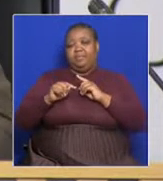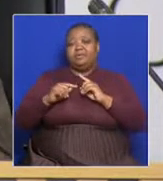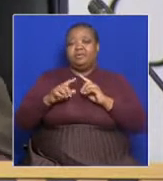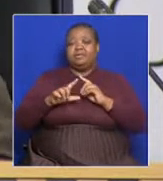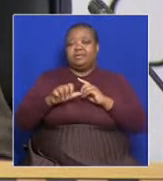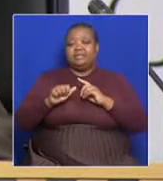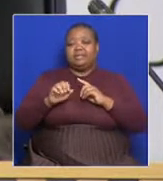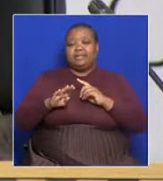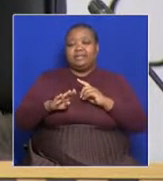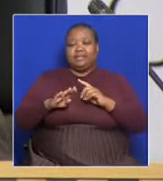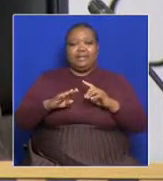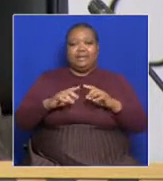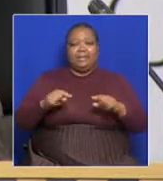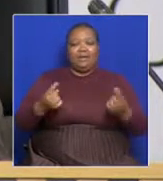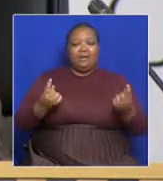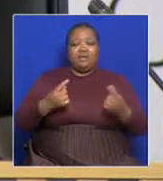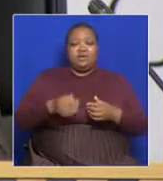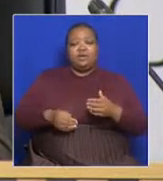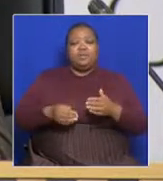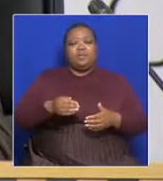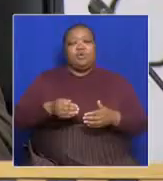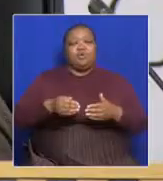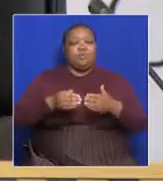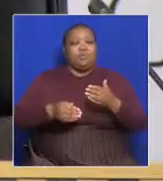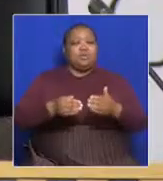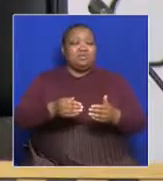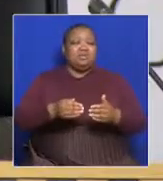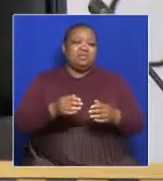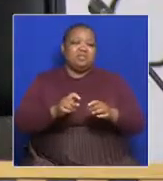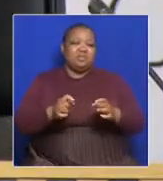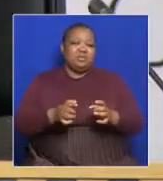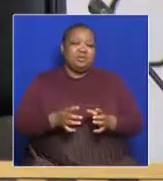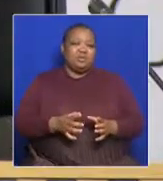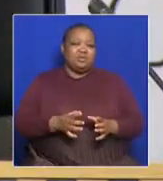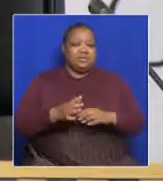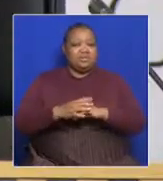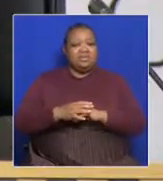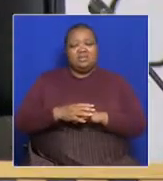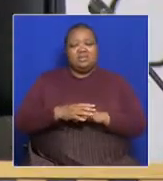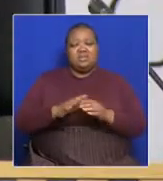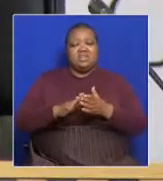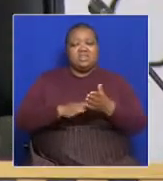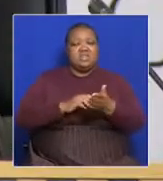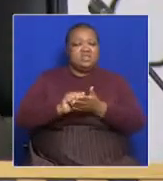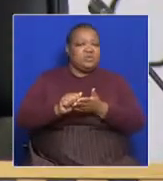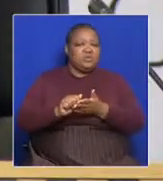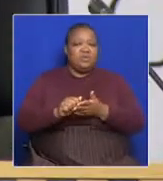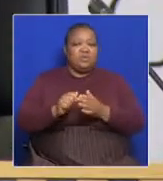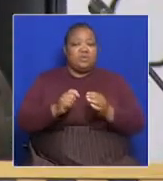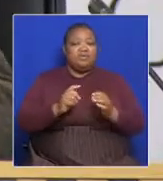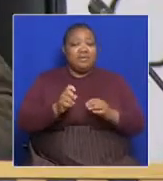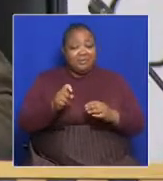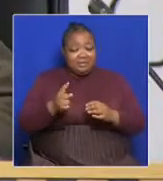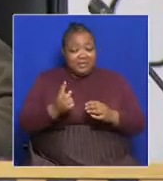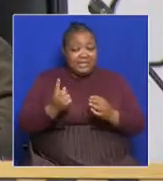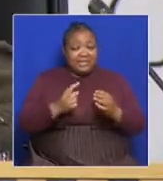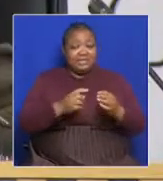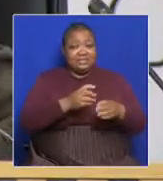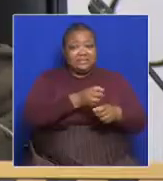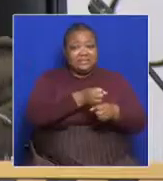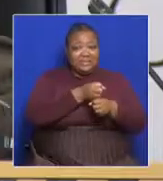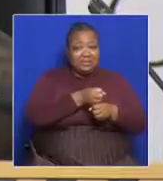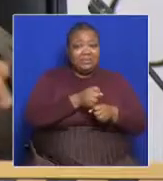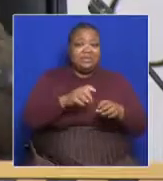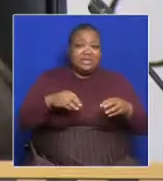process, Commissioner, is not that they just destroy it. They need to house it first to destroy it. They need to accept it first